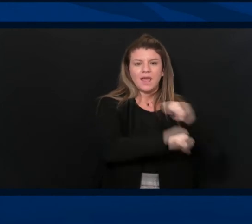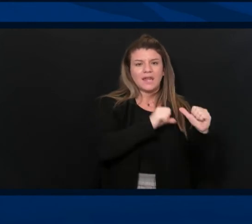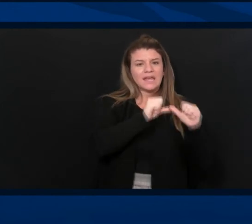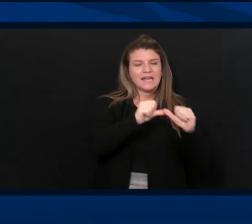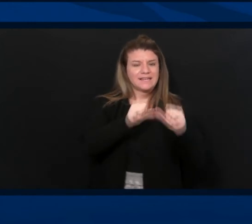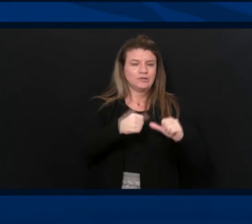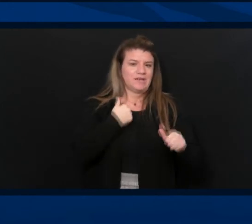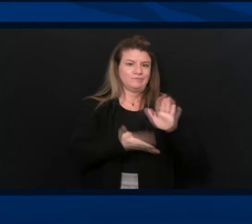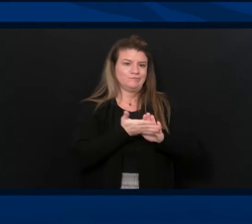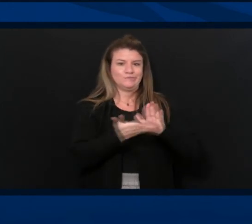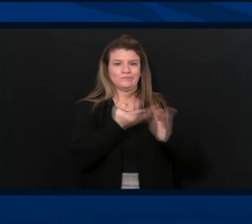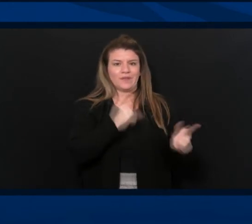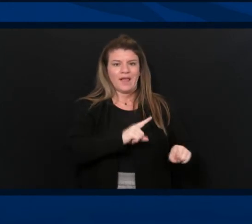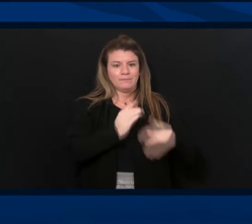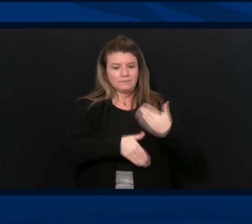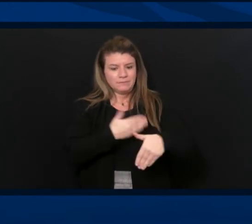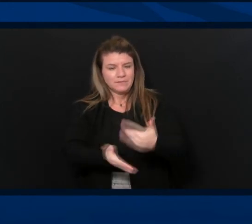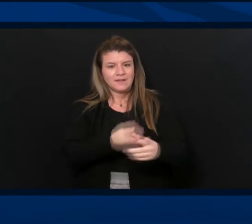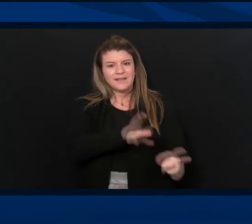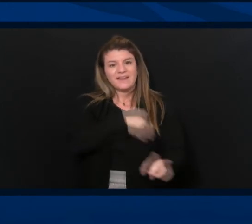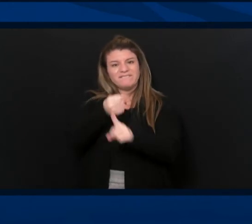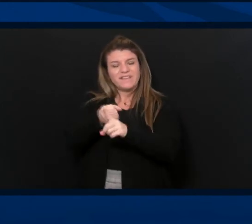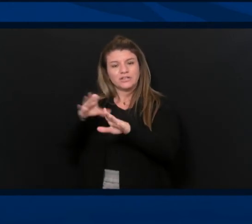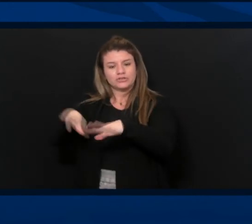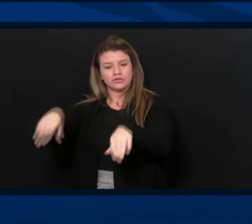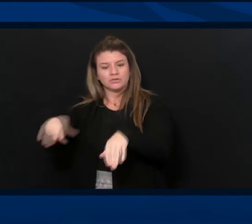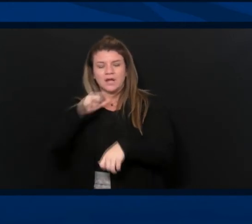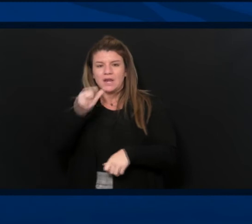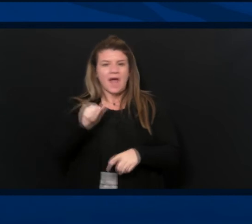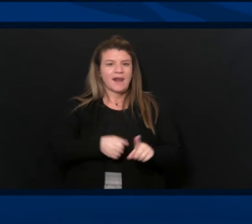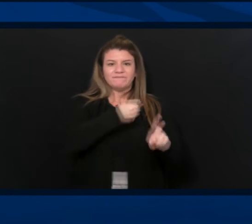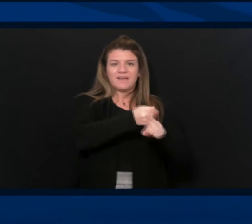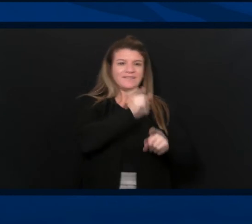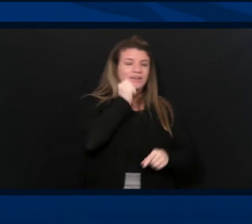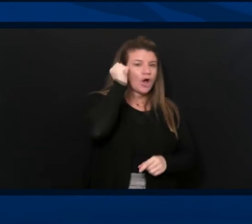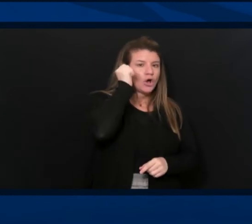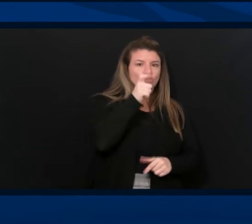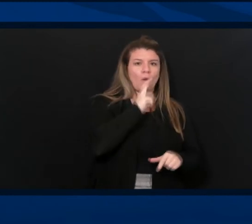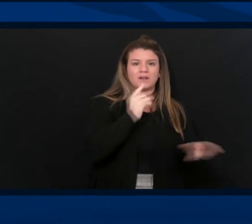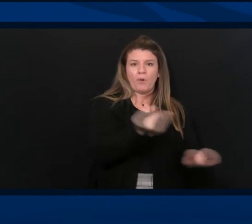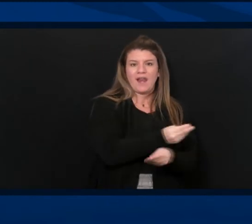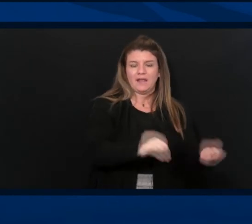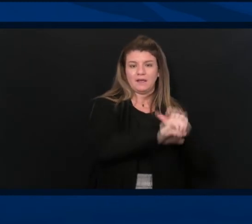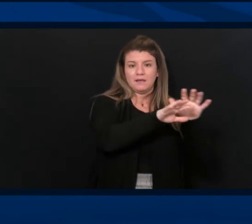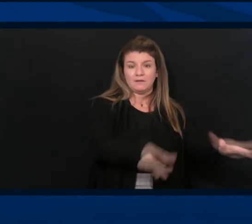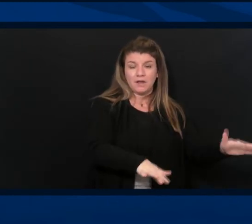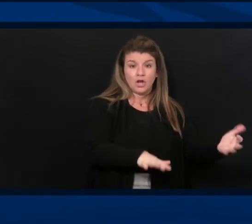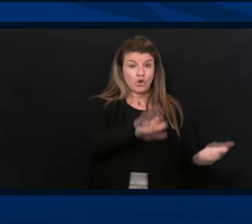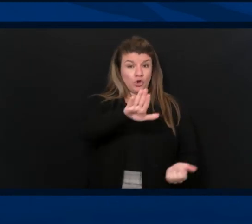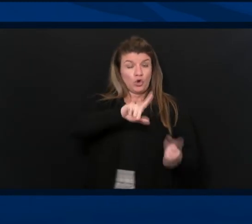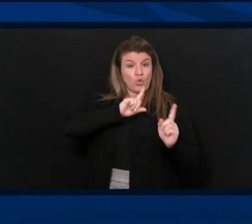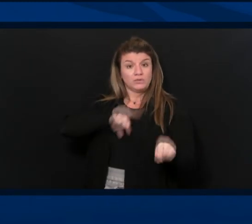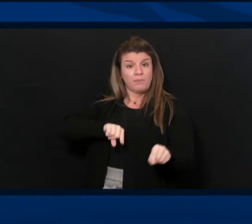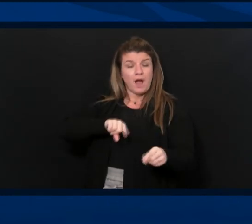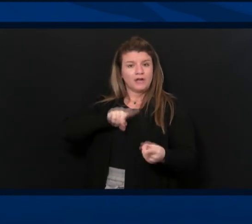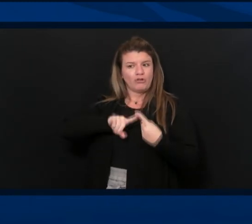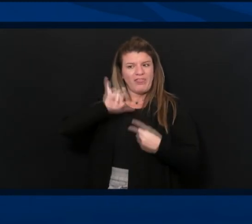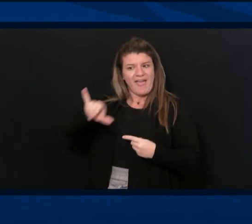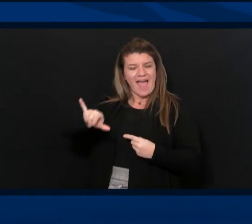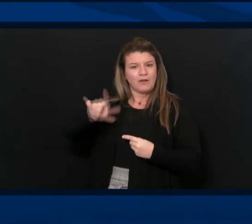actions that affect the children more than it affects the adults for spreading the virus. What is response to his argument and parents who feel the same